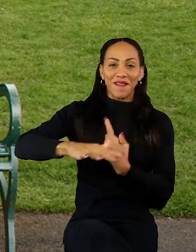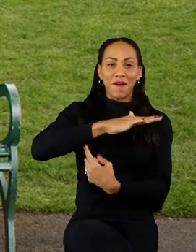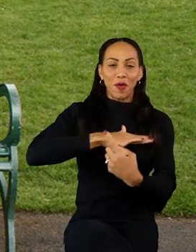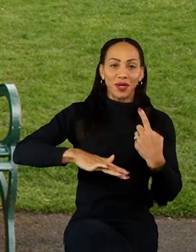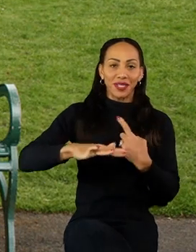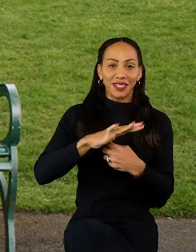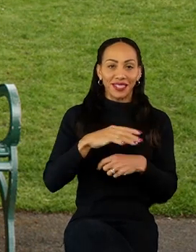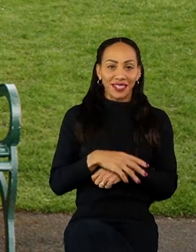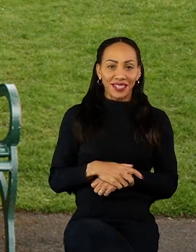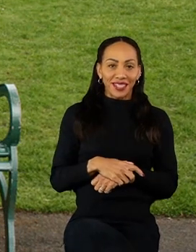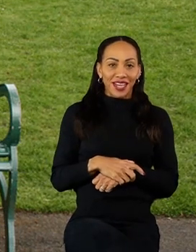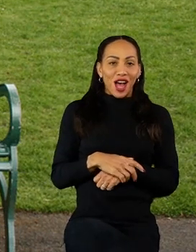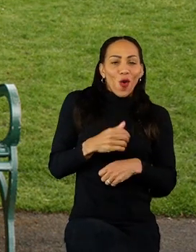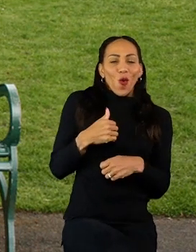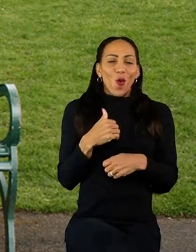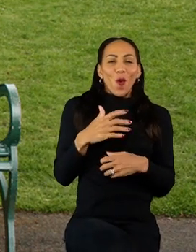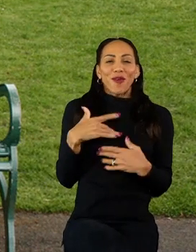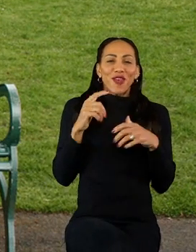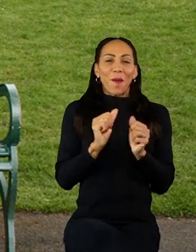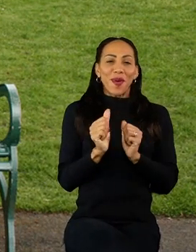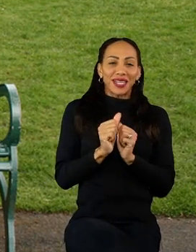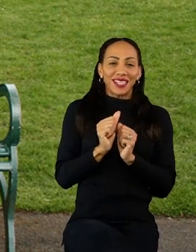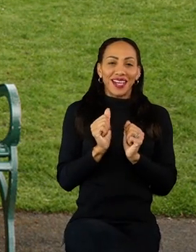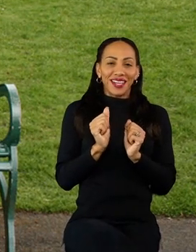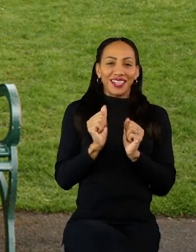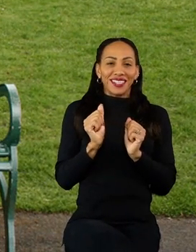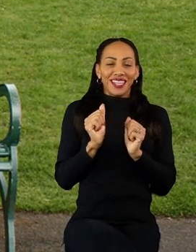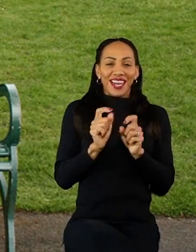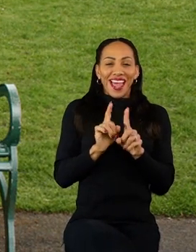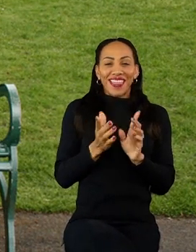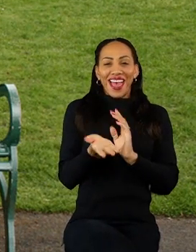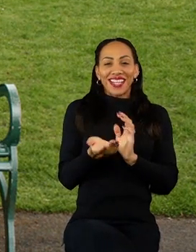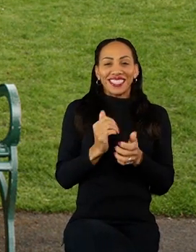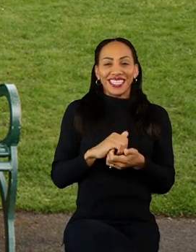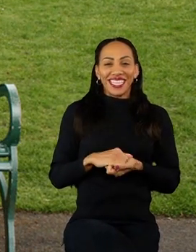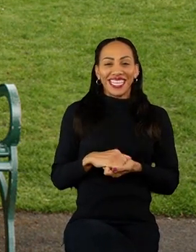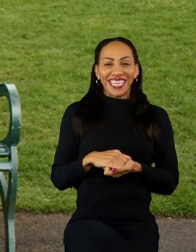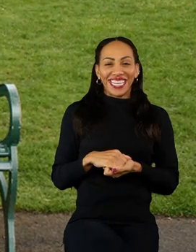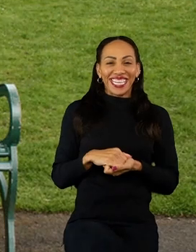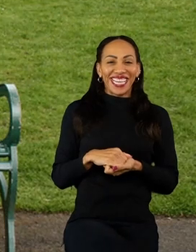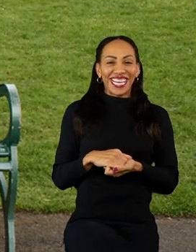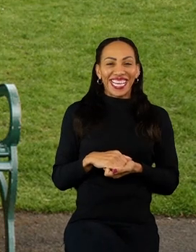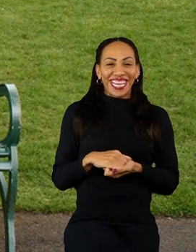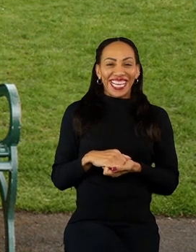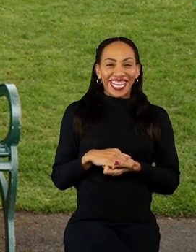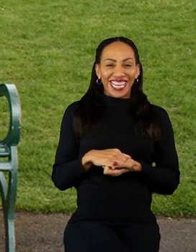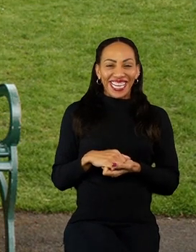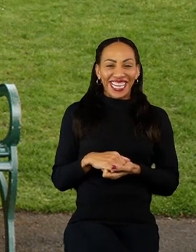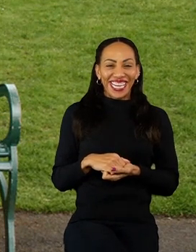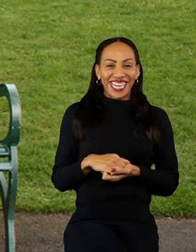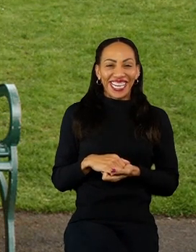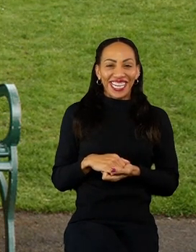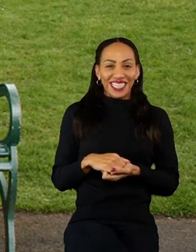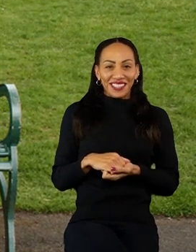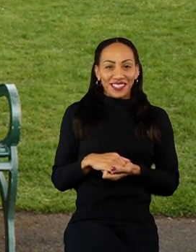using my augmented, where am I? Oh, wrong, there we go. Put myself there. That's it. That felt better. There we go. Somehow